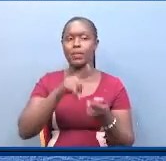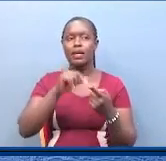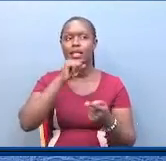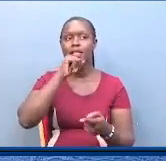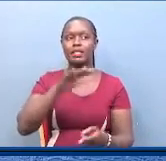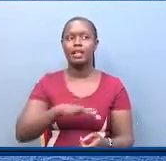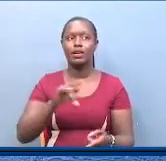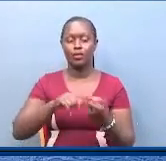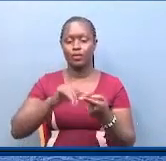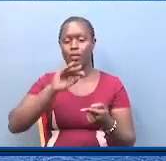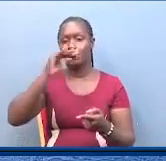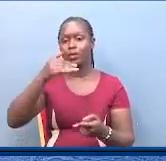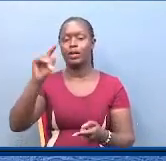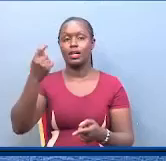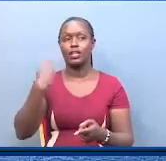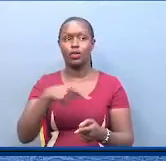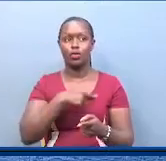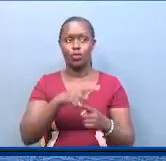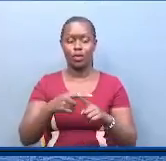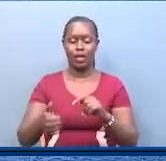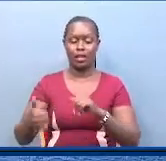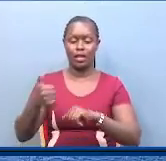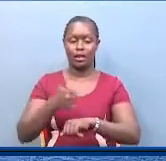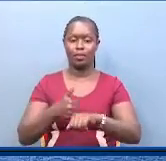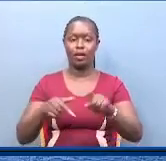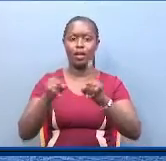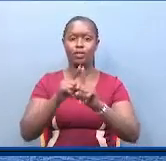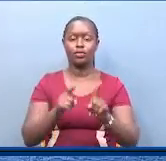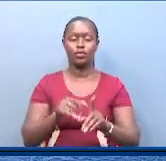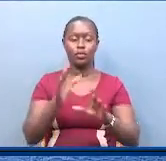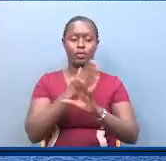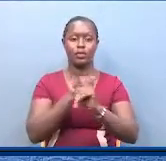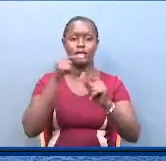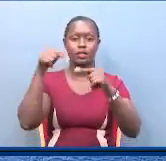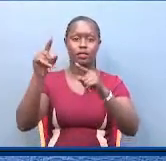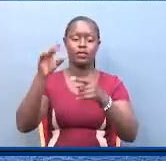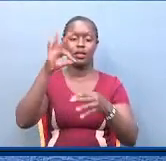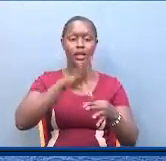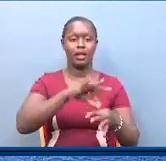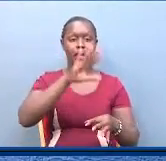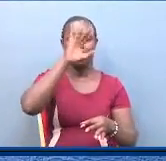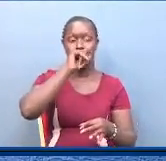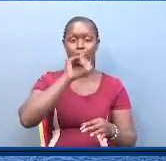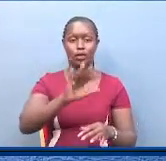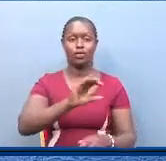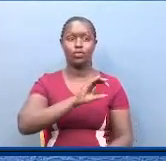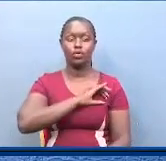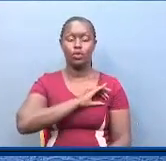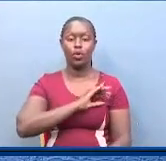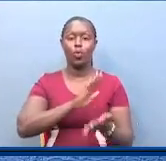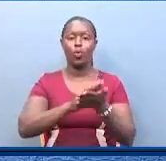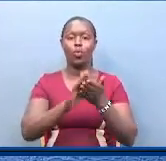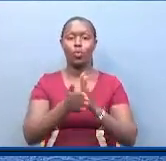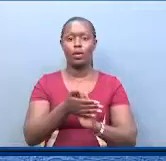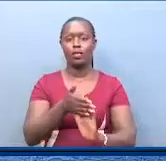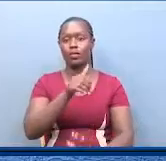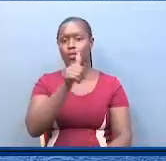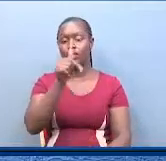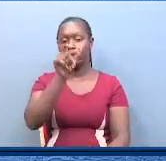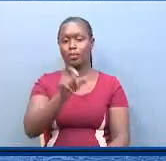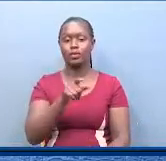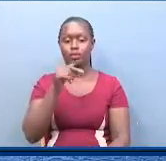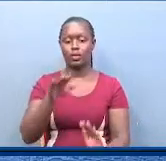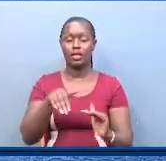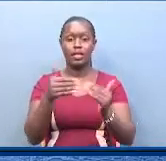We adopted him. The president himself was so elected that by his own aspersion, without anyone pressing him